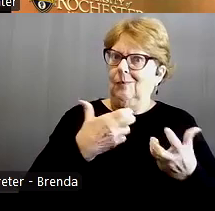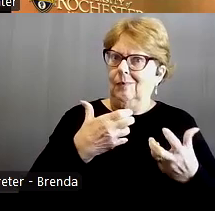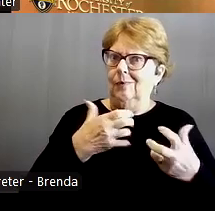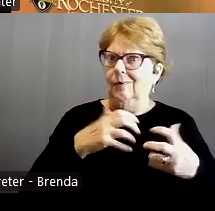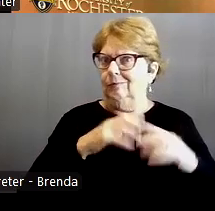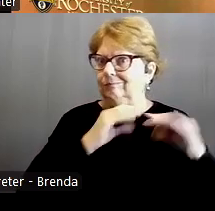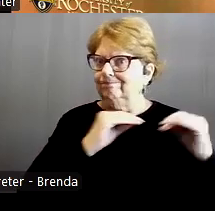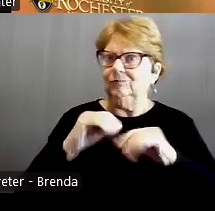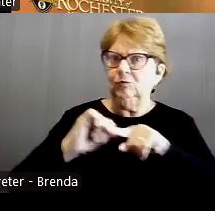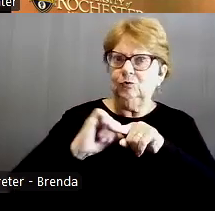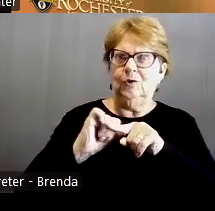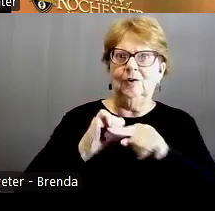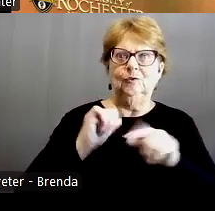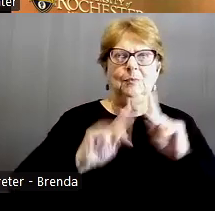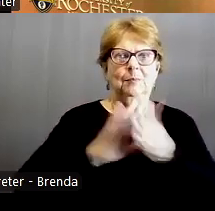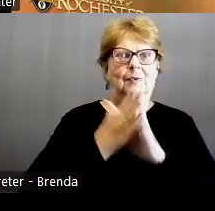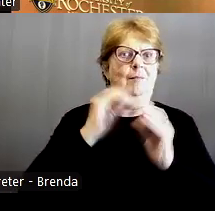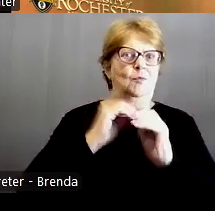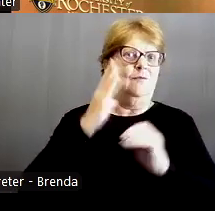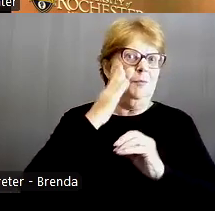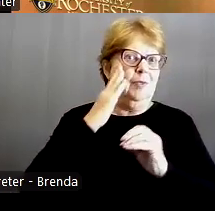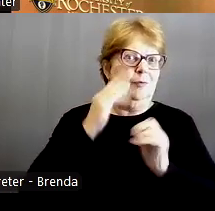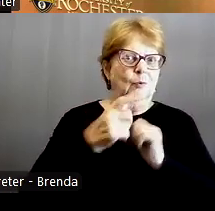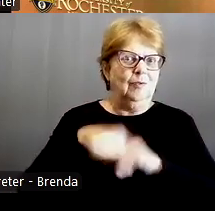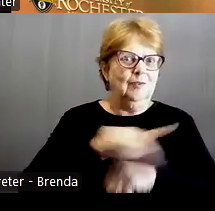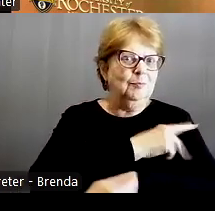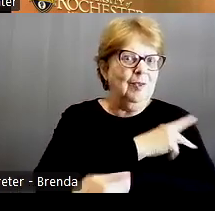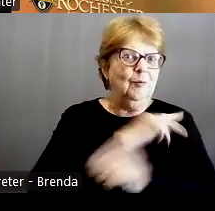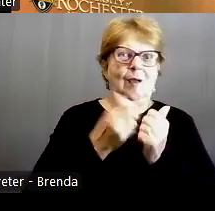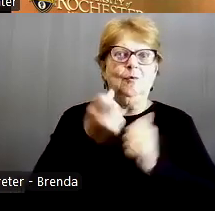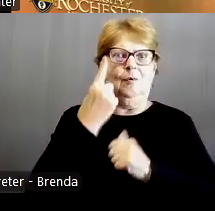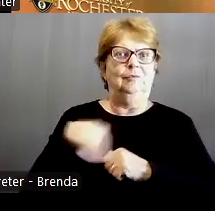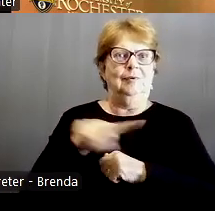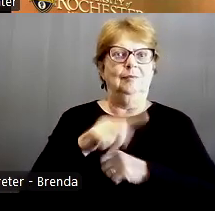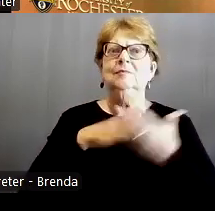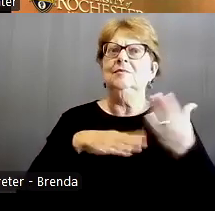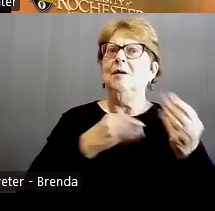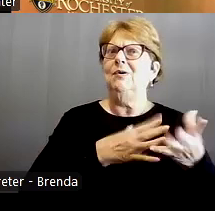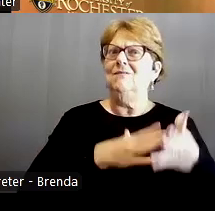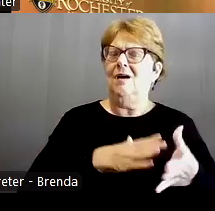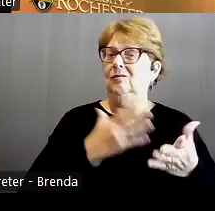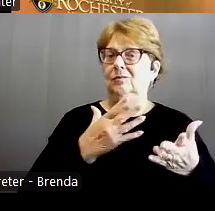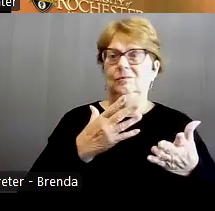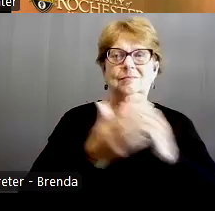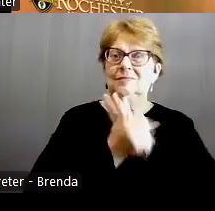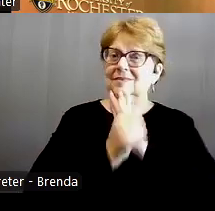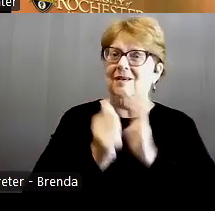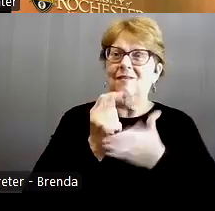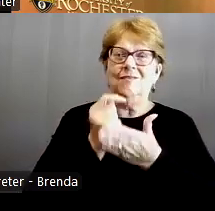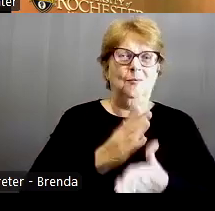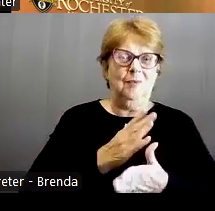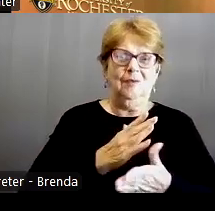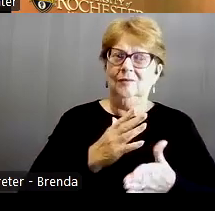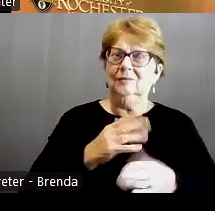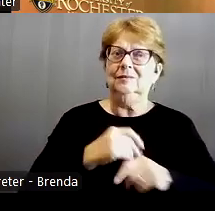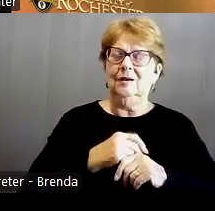of get more familiar with these patients and how to understand them. Some providers, some very skilled therapists are afraid of patients with somatoform disorders